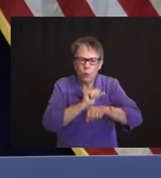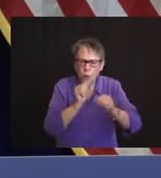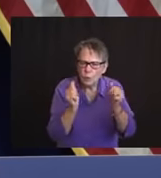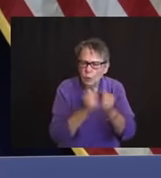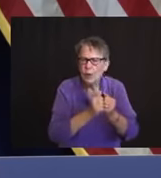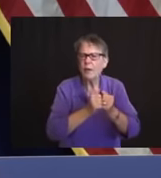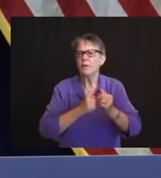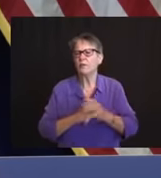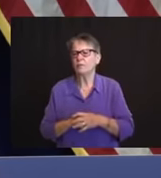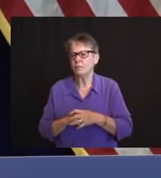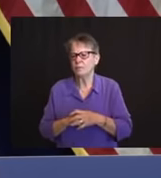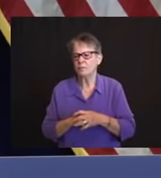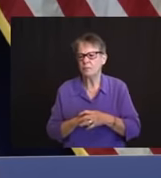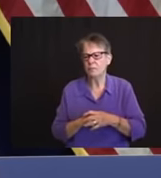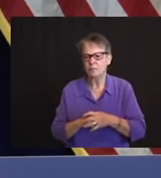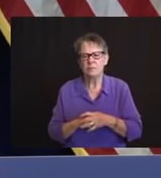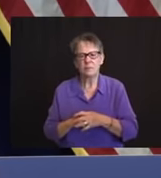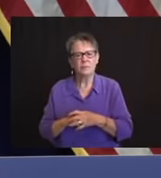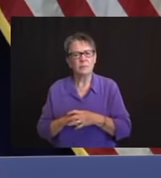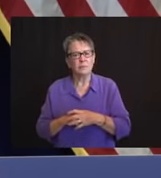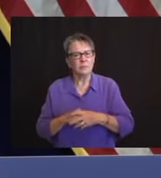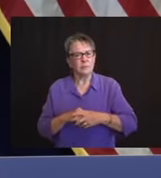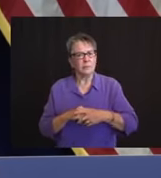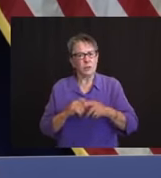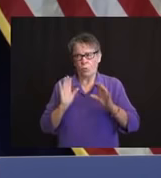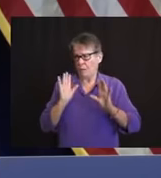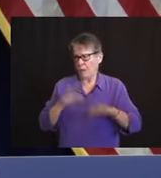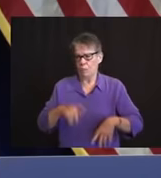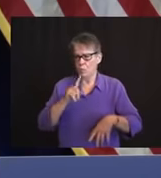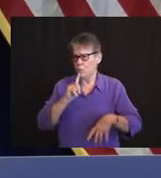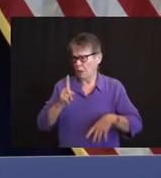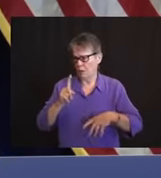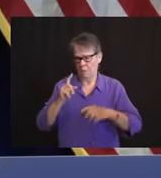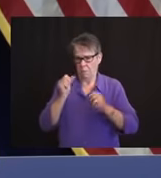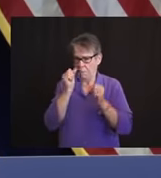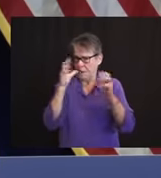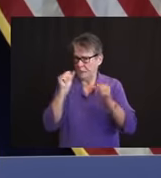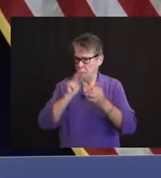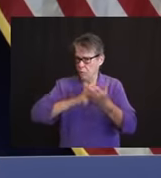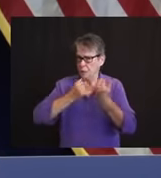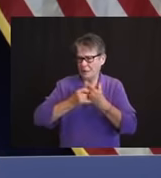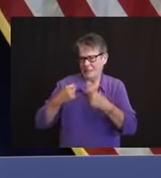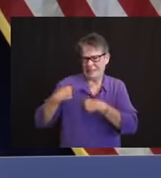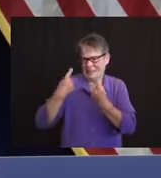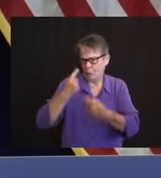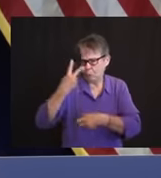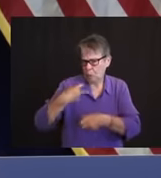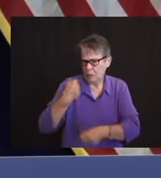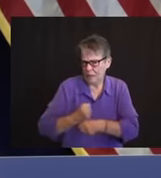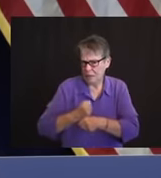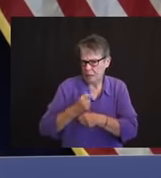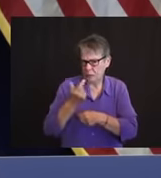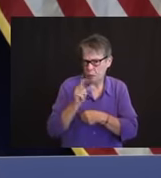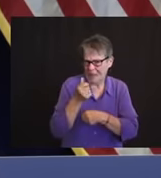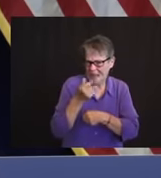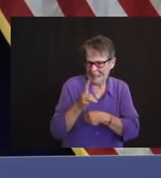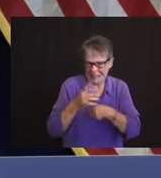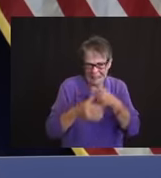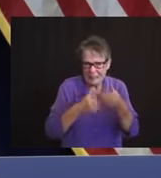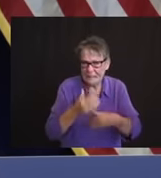our administration in just 2 short years. We watched and participated in the expansion of the